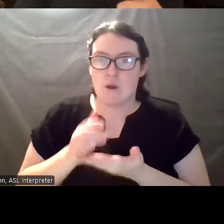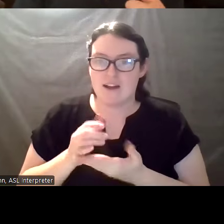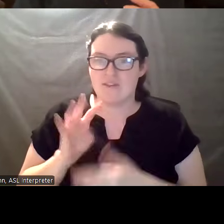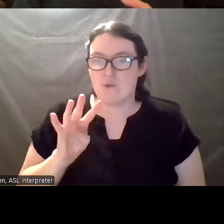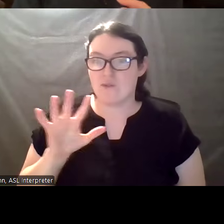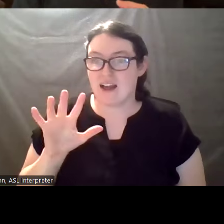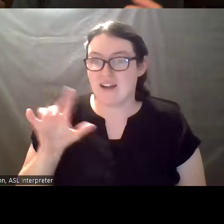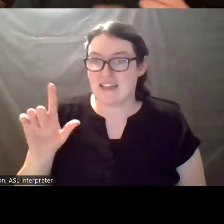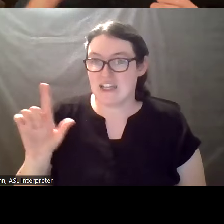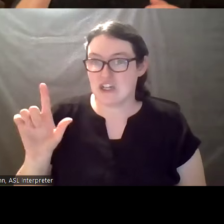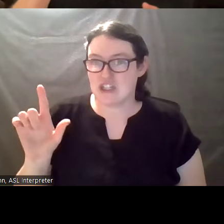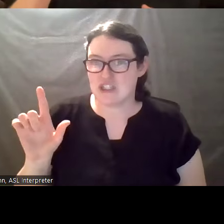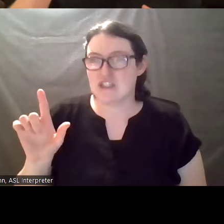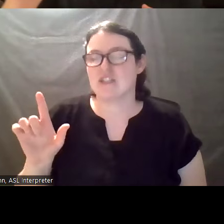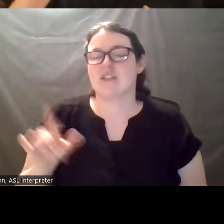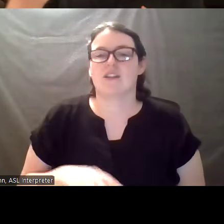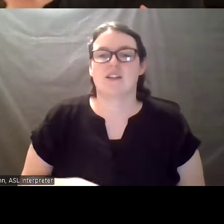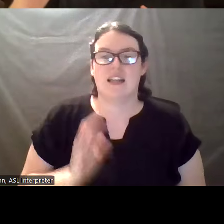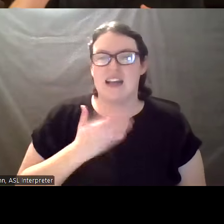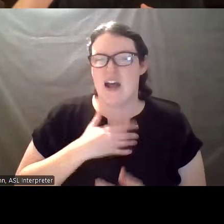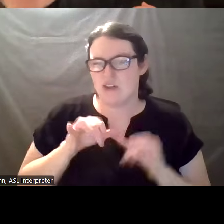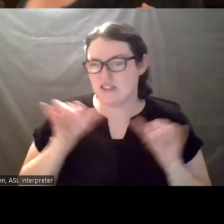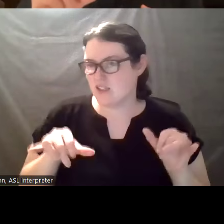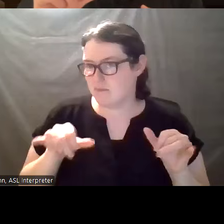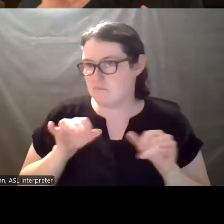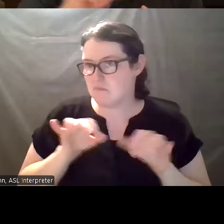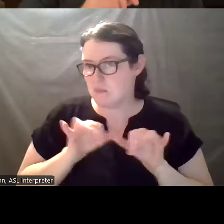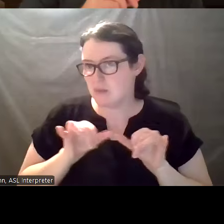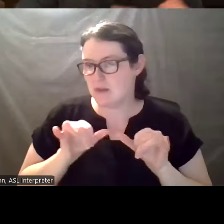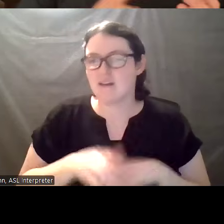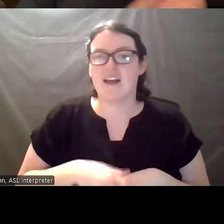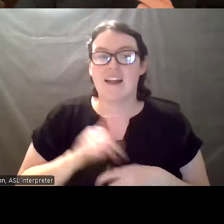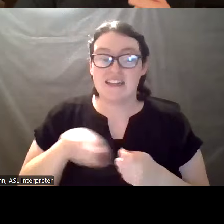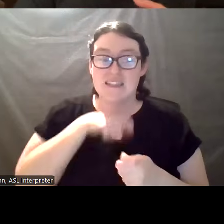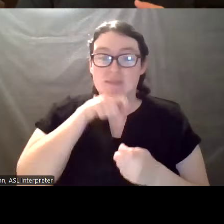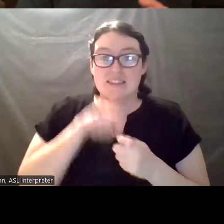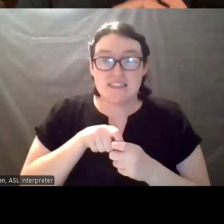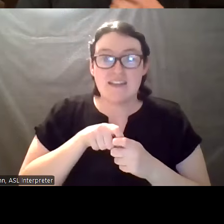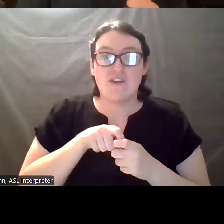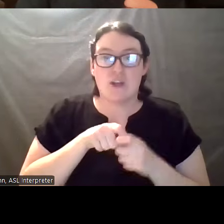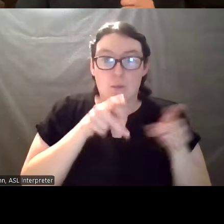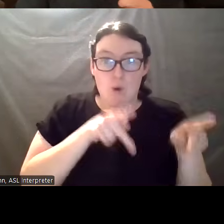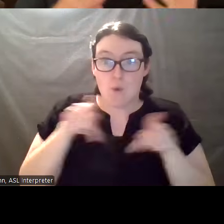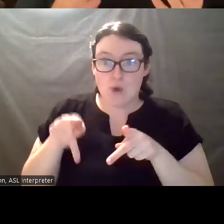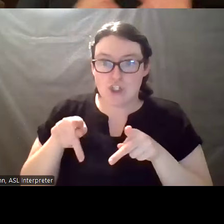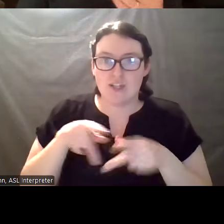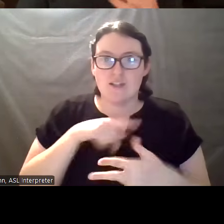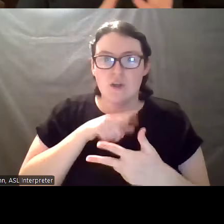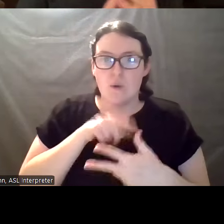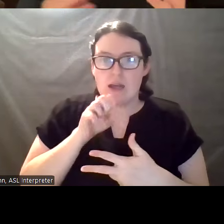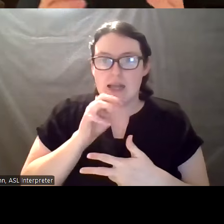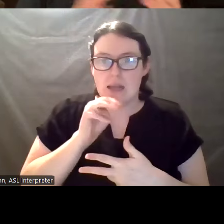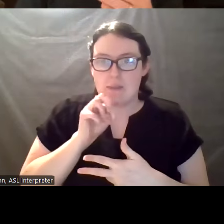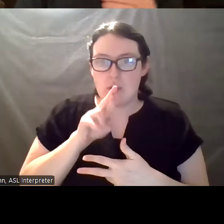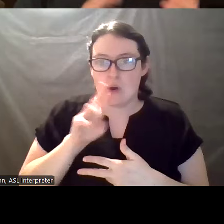our system. And then we see the exact proportion of three different ingredients used to brew it. Emmer wheat, which is an ancient kind of wheat that you